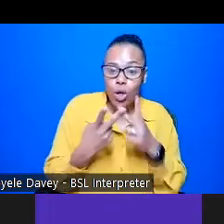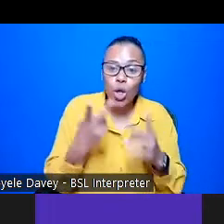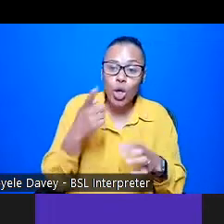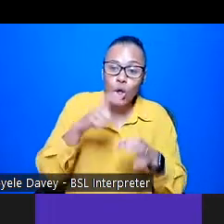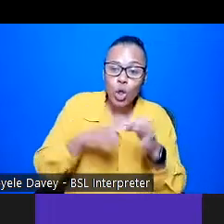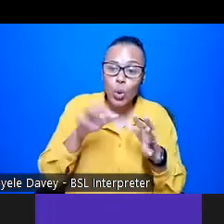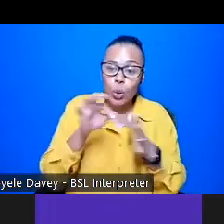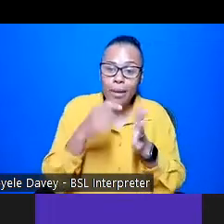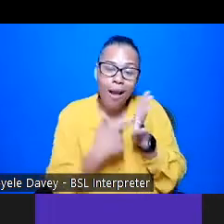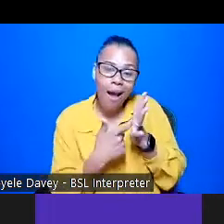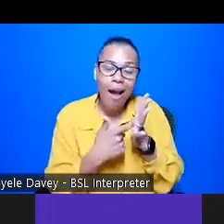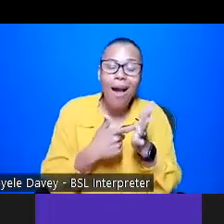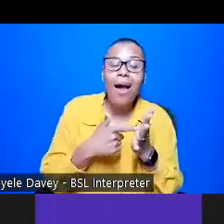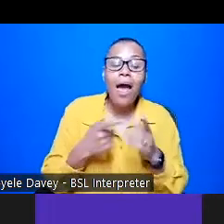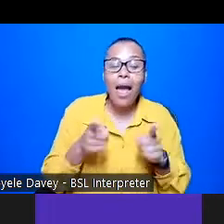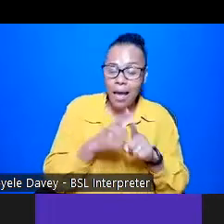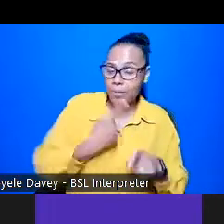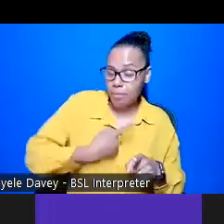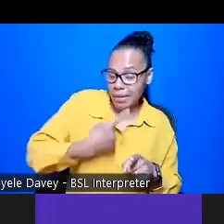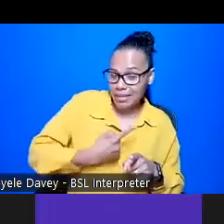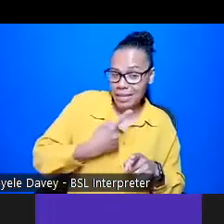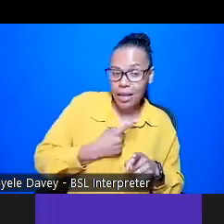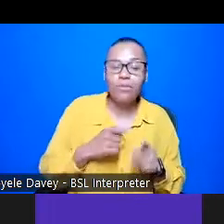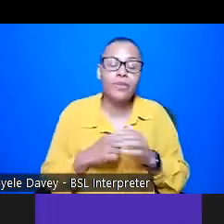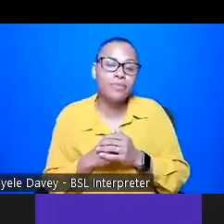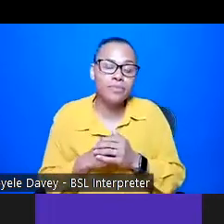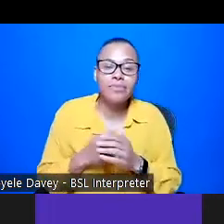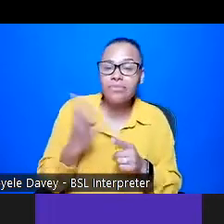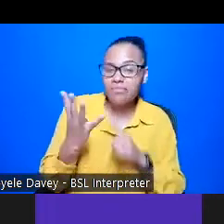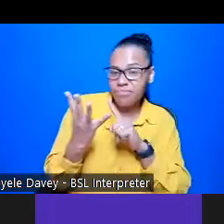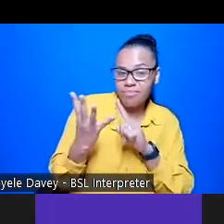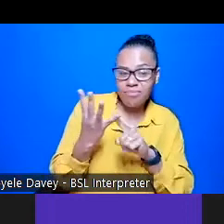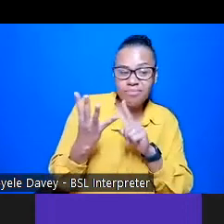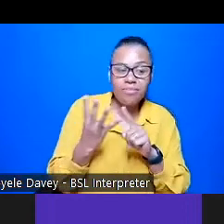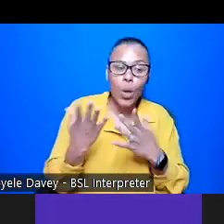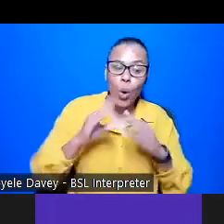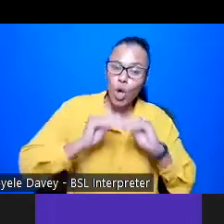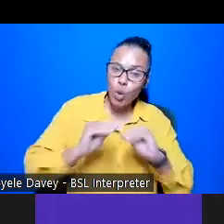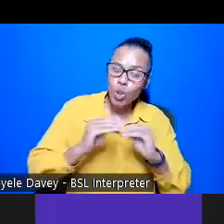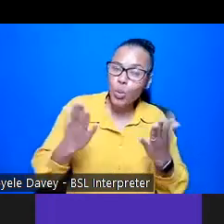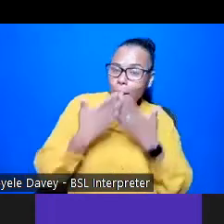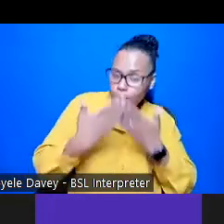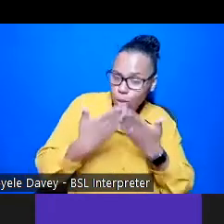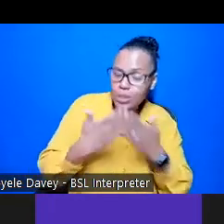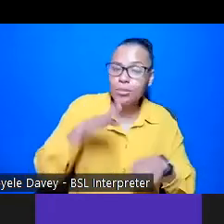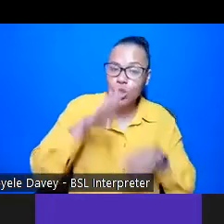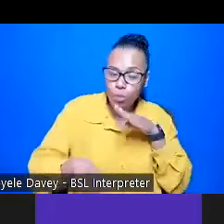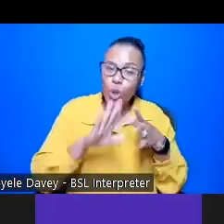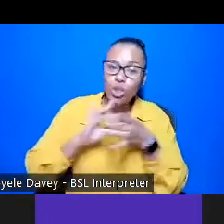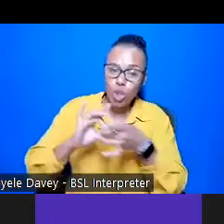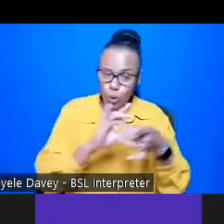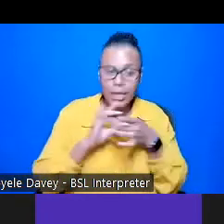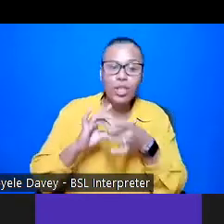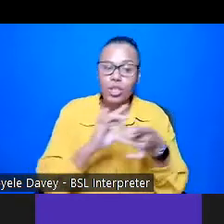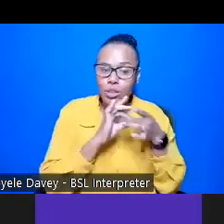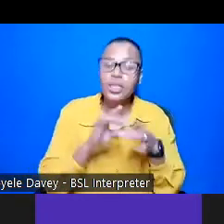and myself, Amadip Khadija Sheikh and Reha Ullah, in our capacity as coaches at Muslim Sports Association.